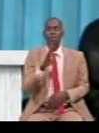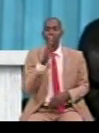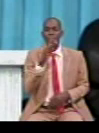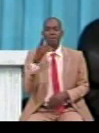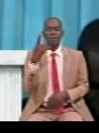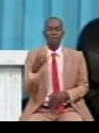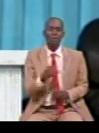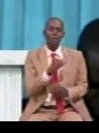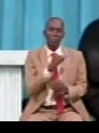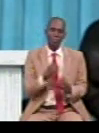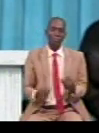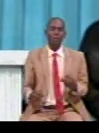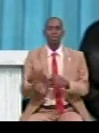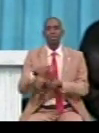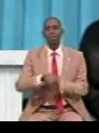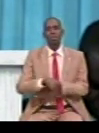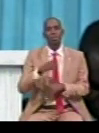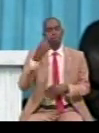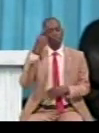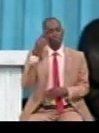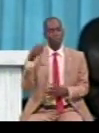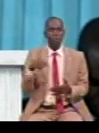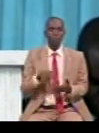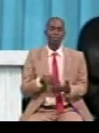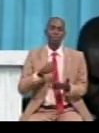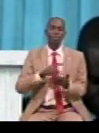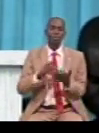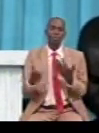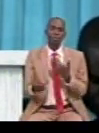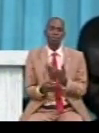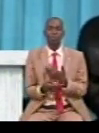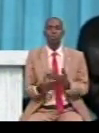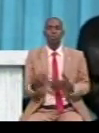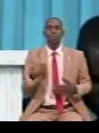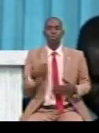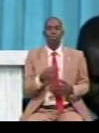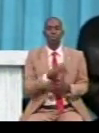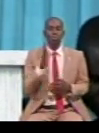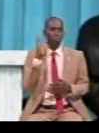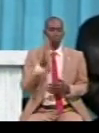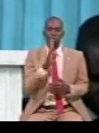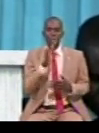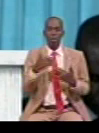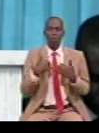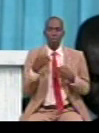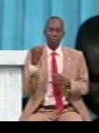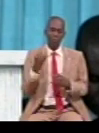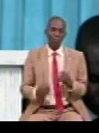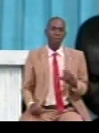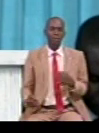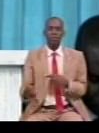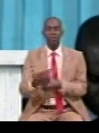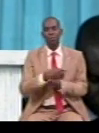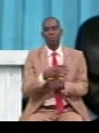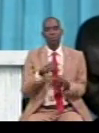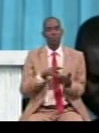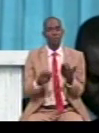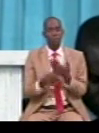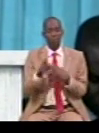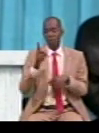final night for this crusade. We'll be having the grand finale. You can't miss